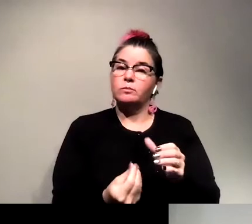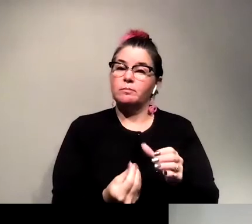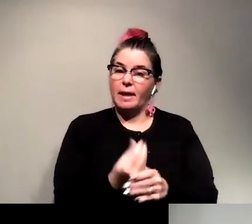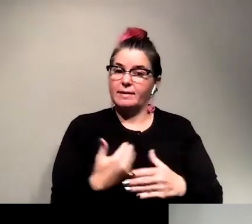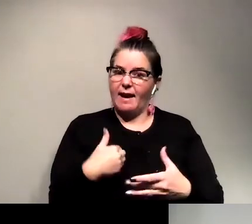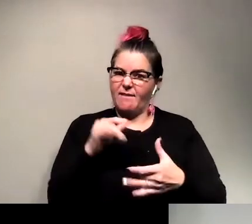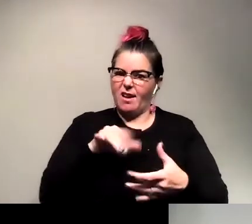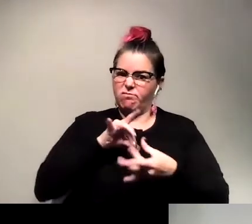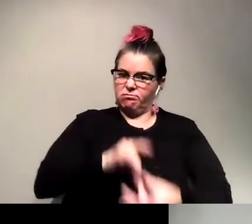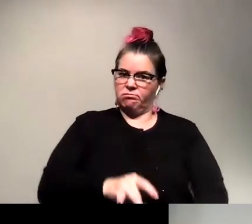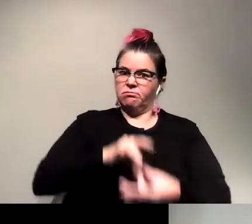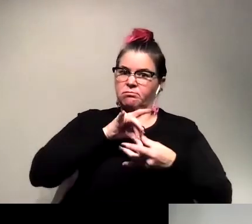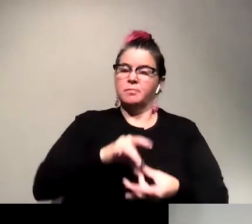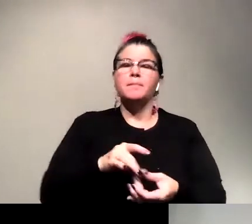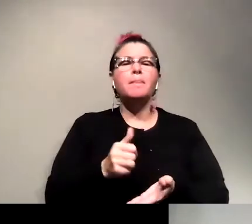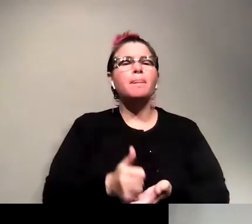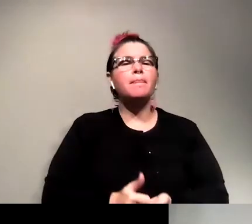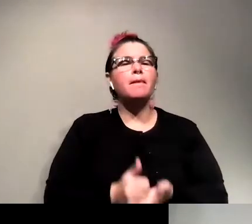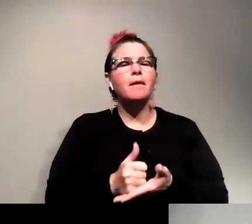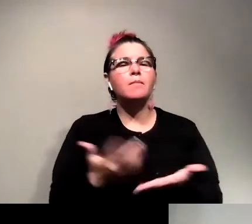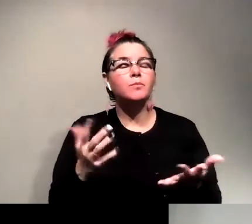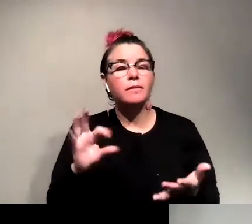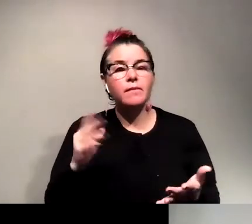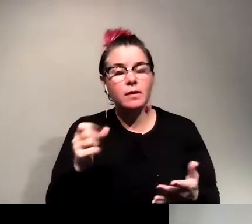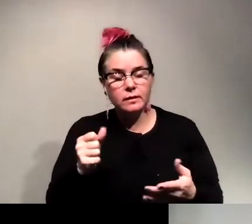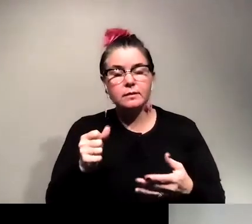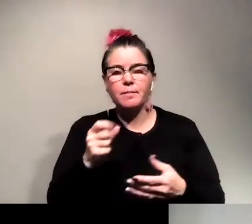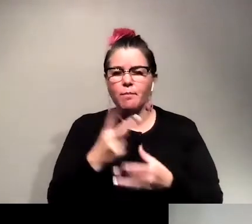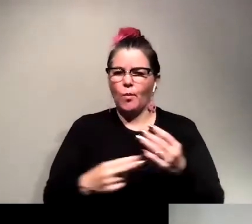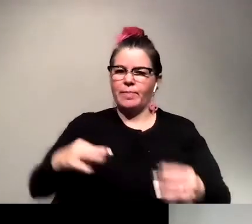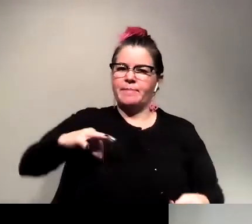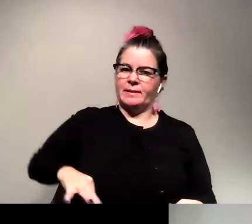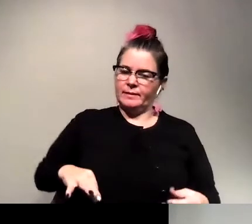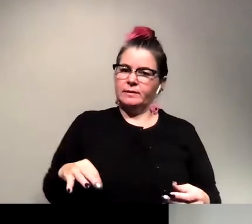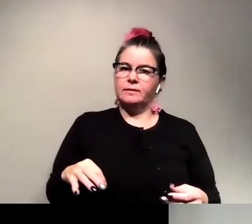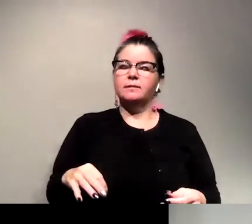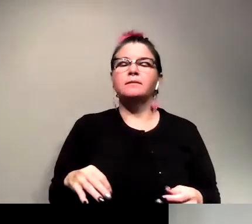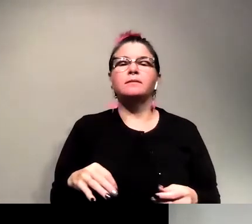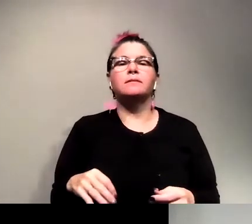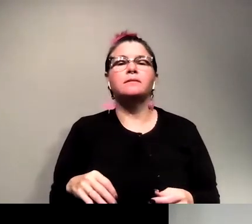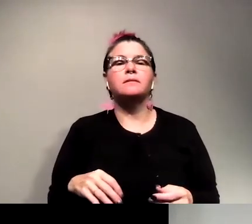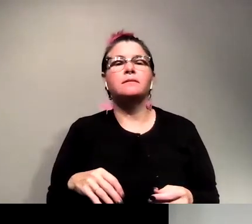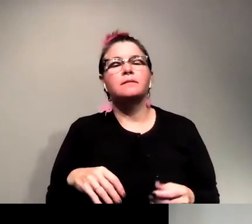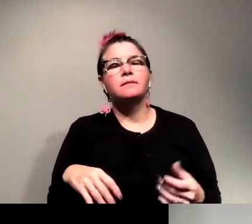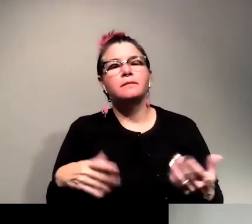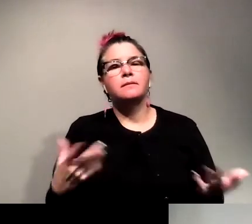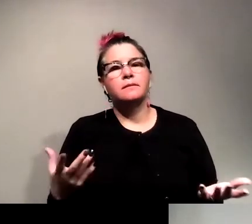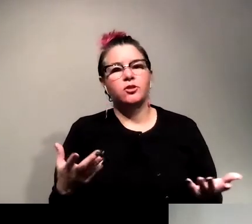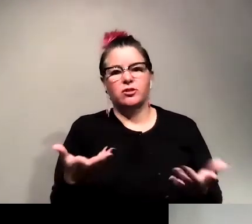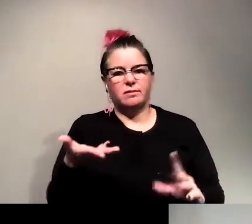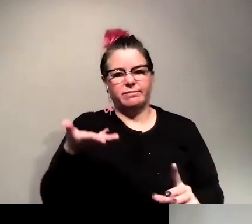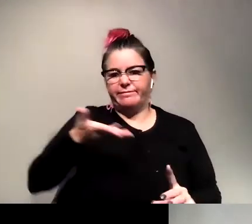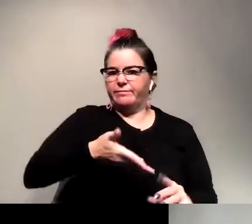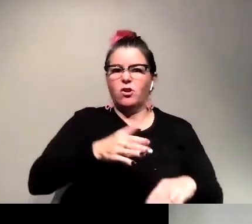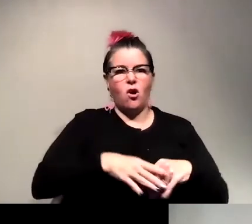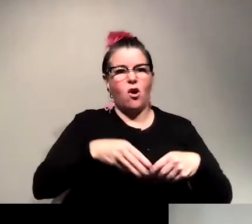relationship, and it helps the fungus and it helps the plant. So there's, first of all, by existing on the